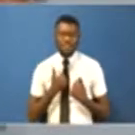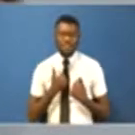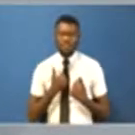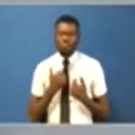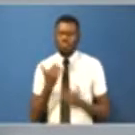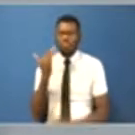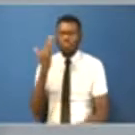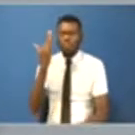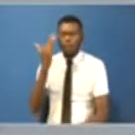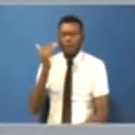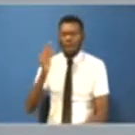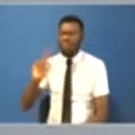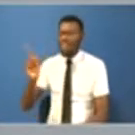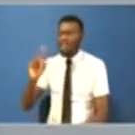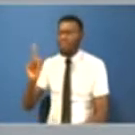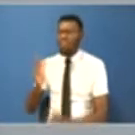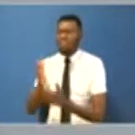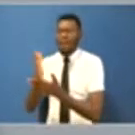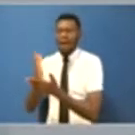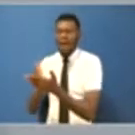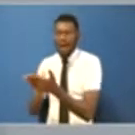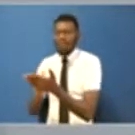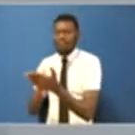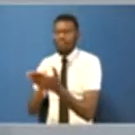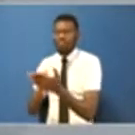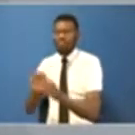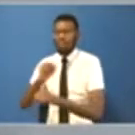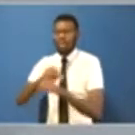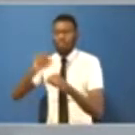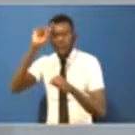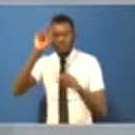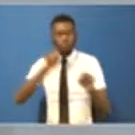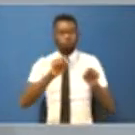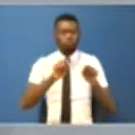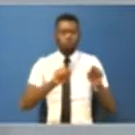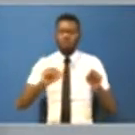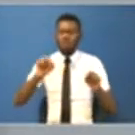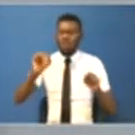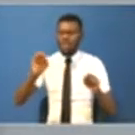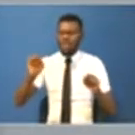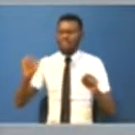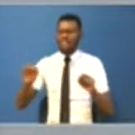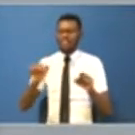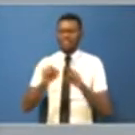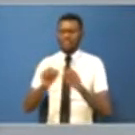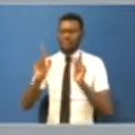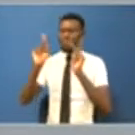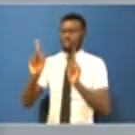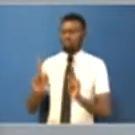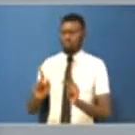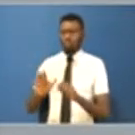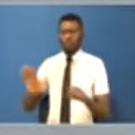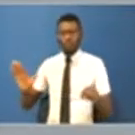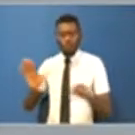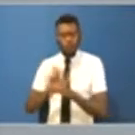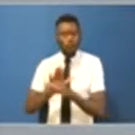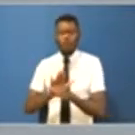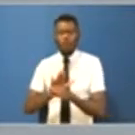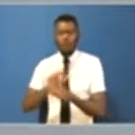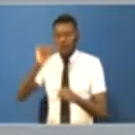why should nairobi be partly run by the nms while kisumu which is also another county is fully run by a